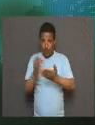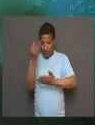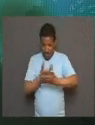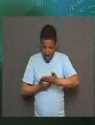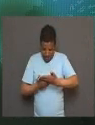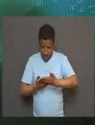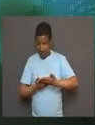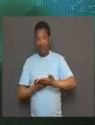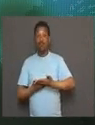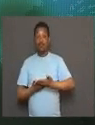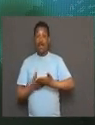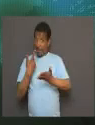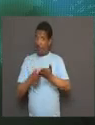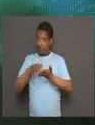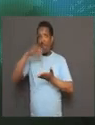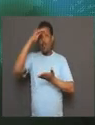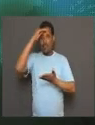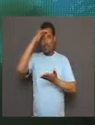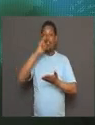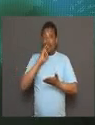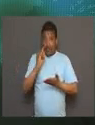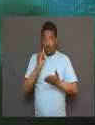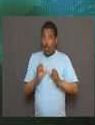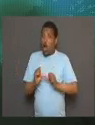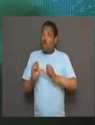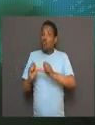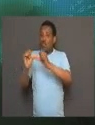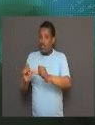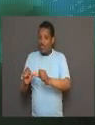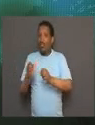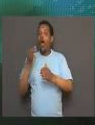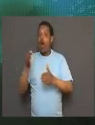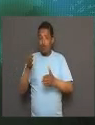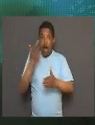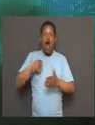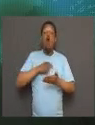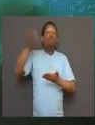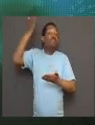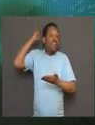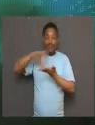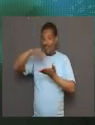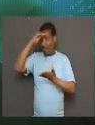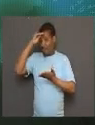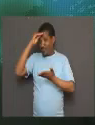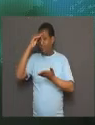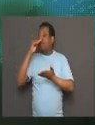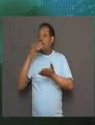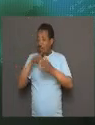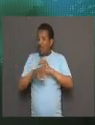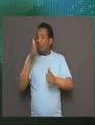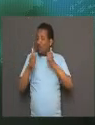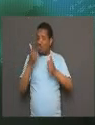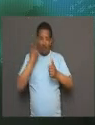maps. This lesson is a continuation of our previous lesson in which we